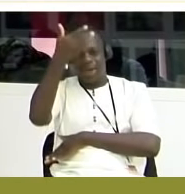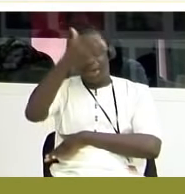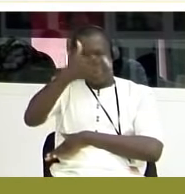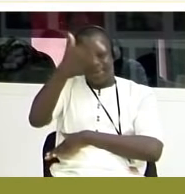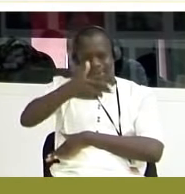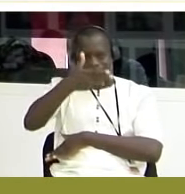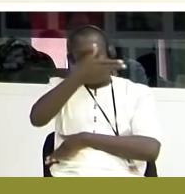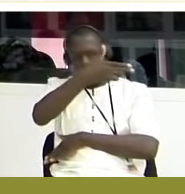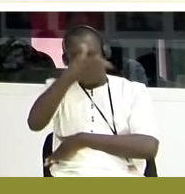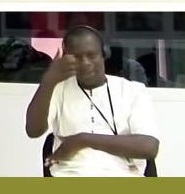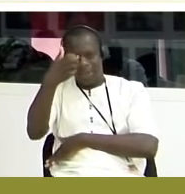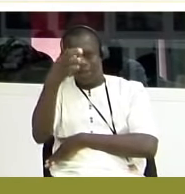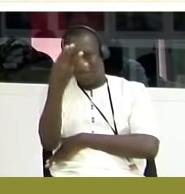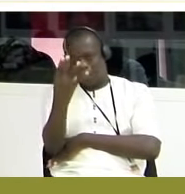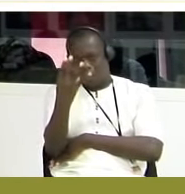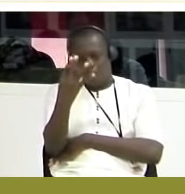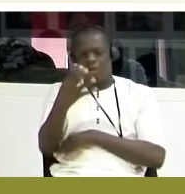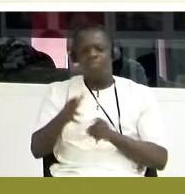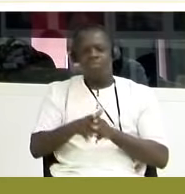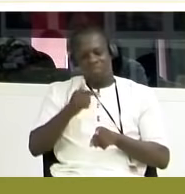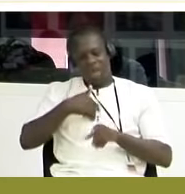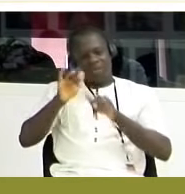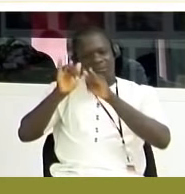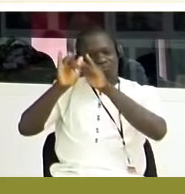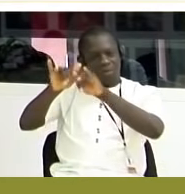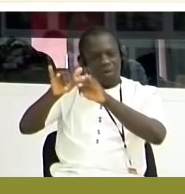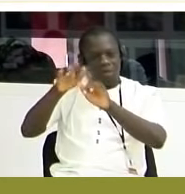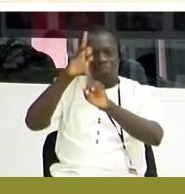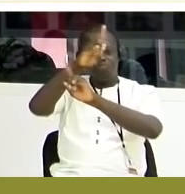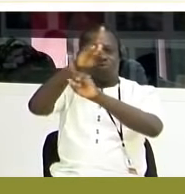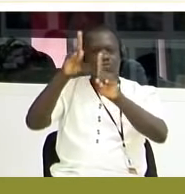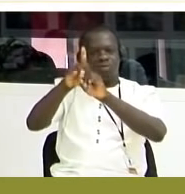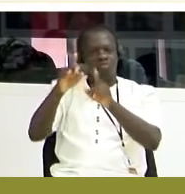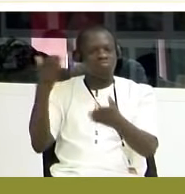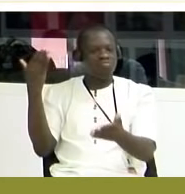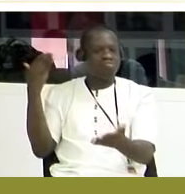December 1994. I remained in that position up till